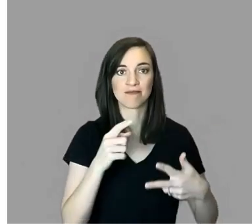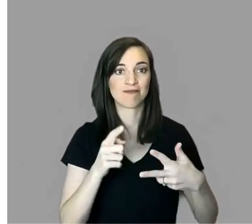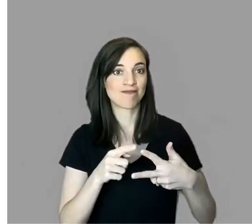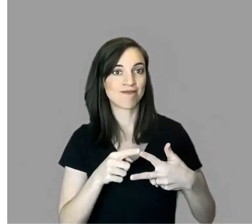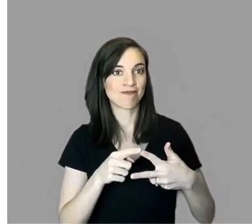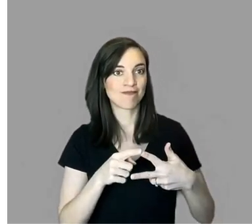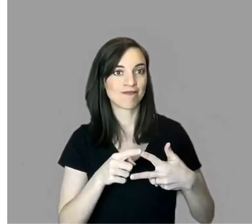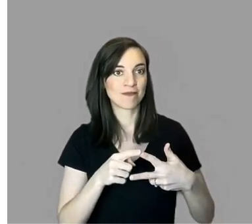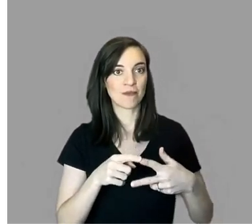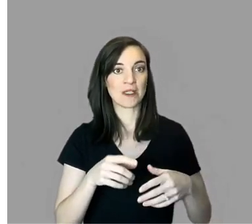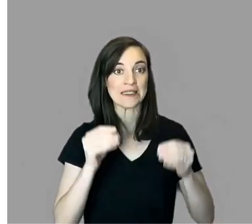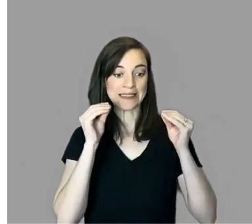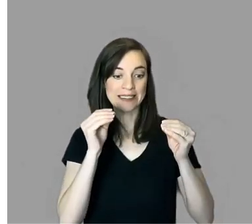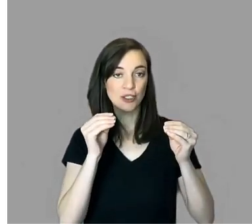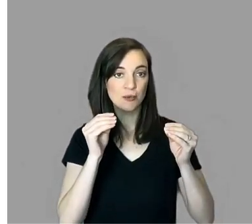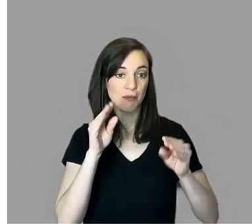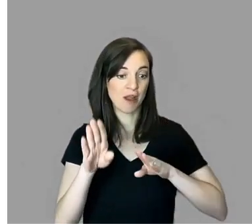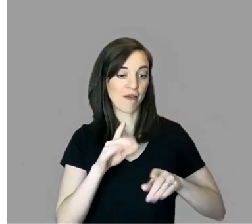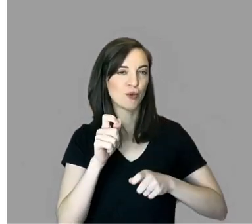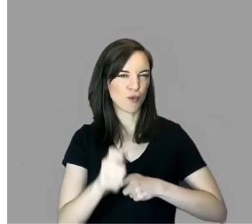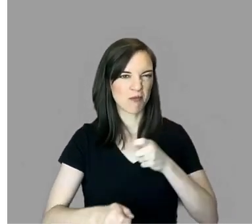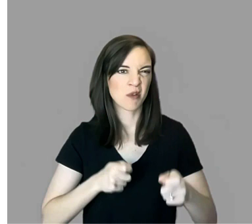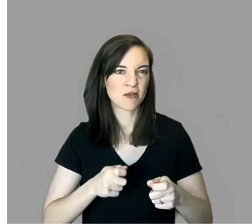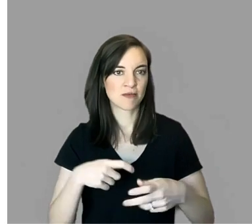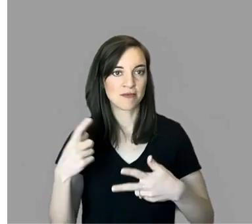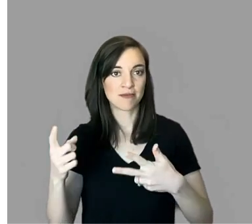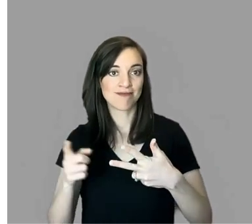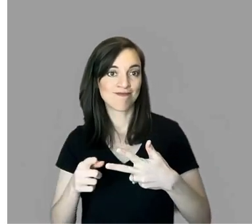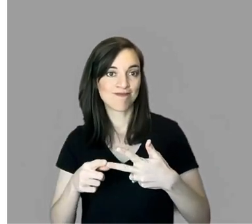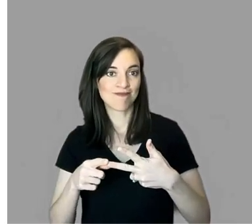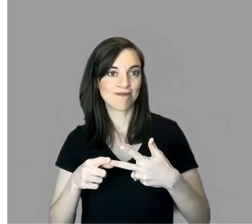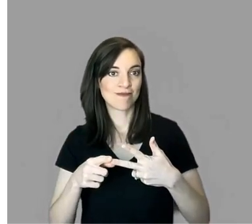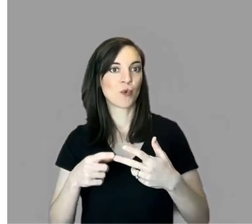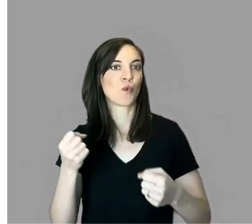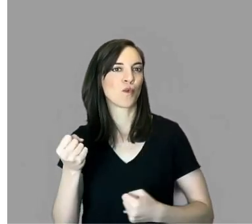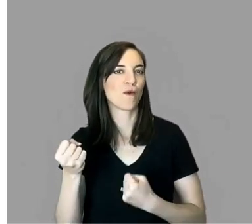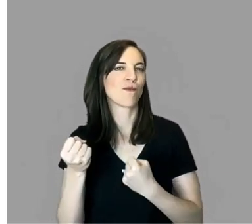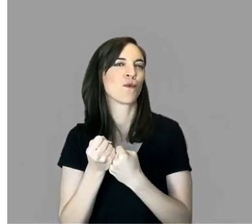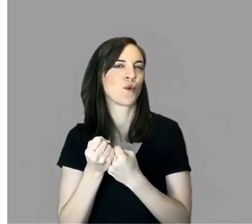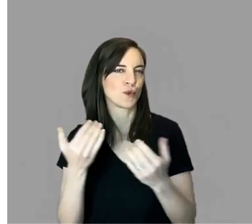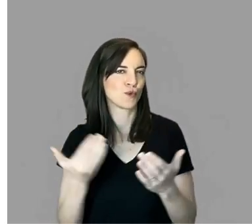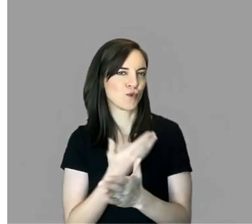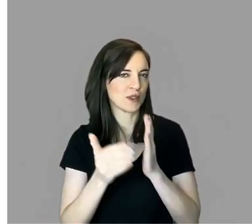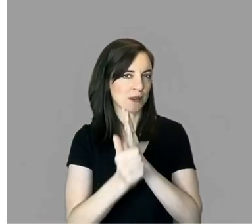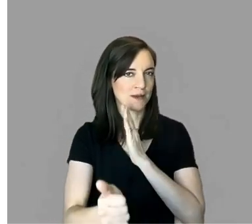or desired behaviors, and strategies to reinforce the new skills.